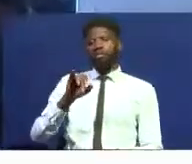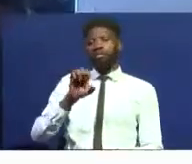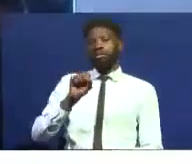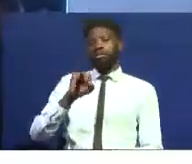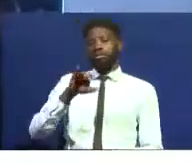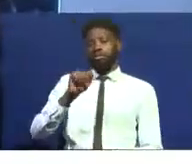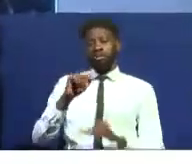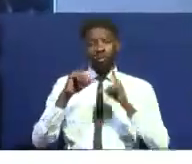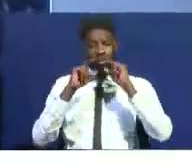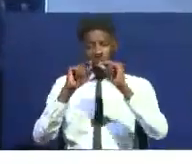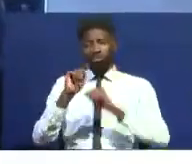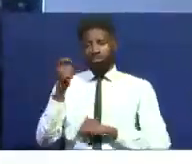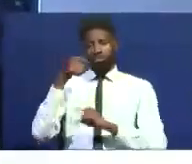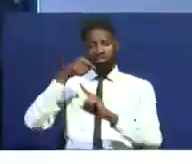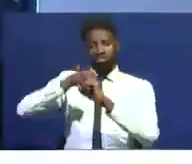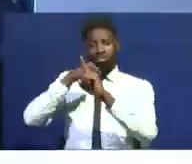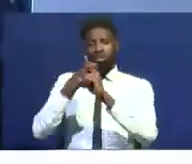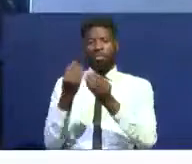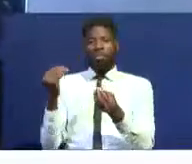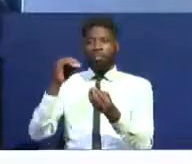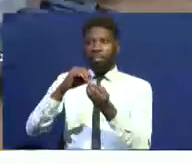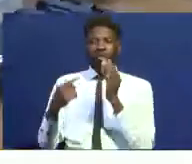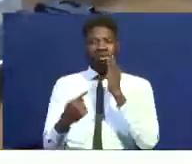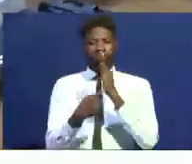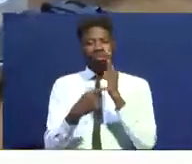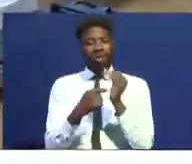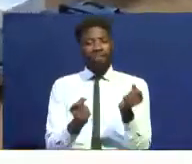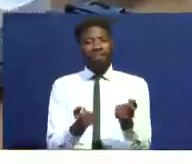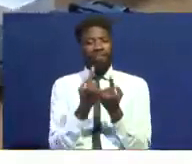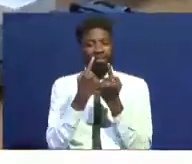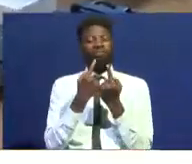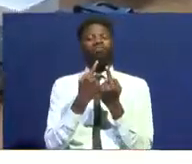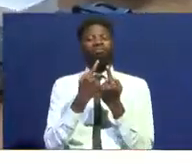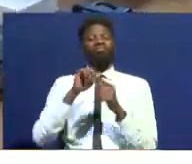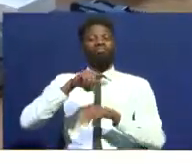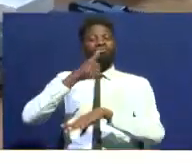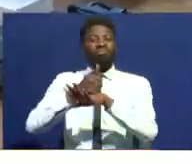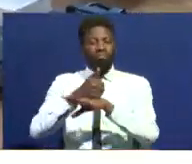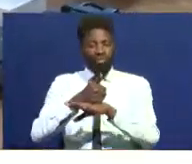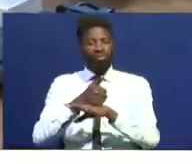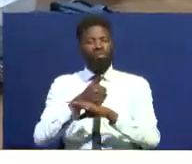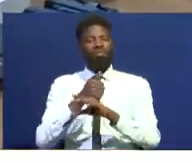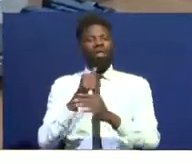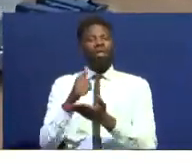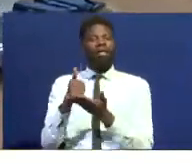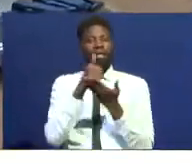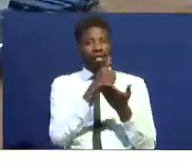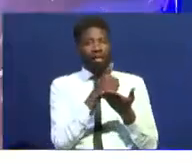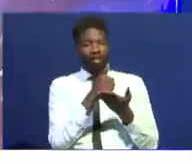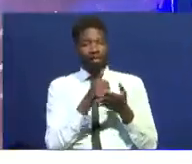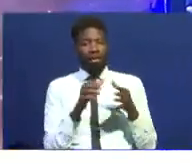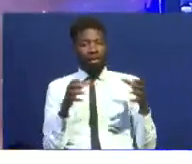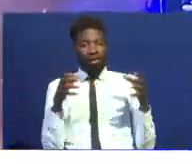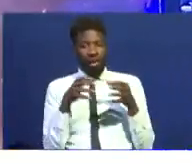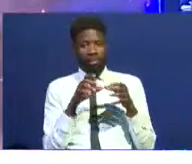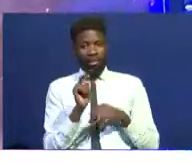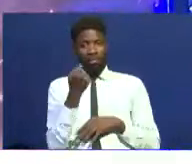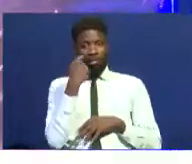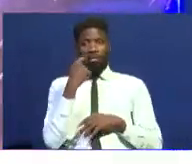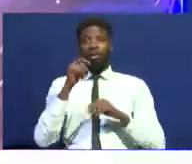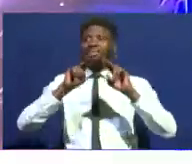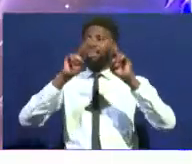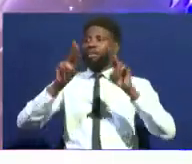host more technology events to bring funding closer to startups that may not have access to global events. As